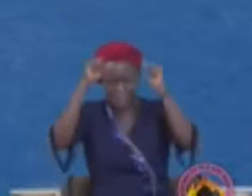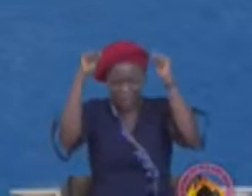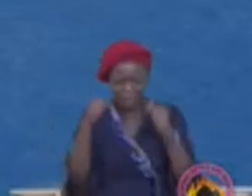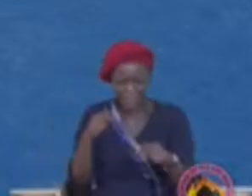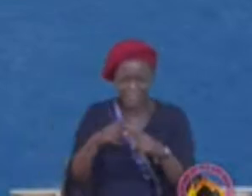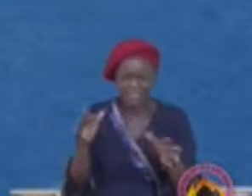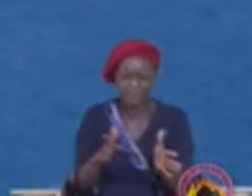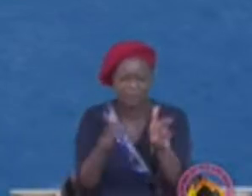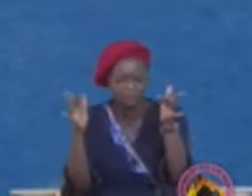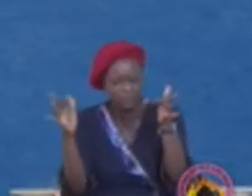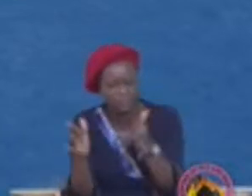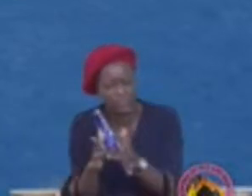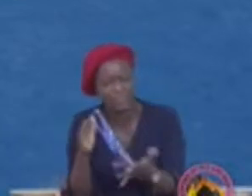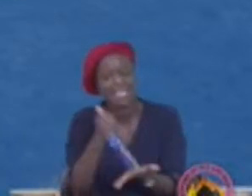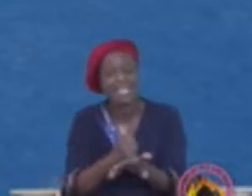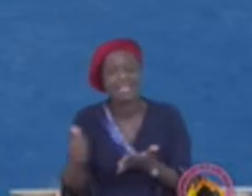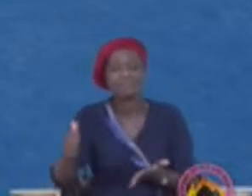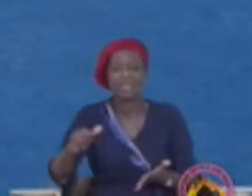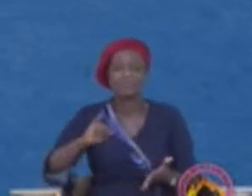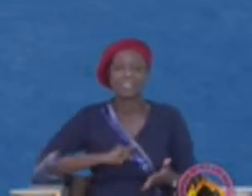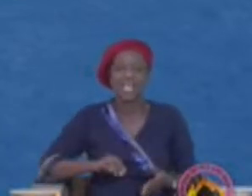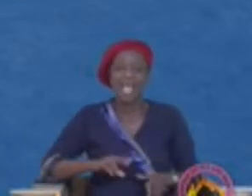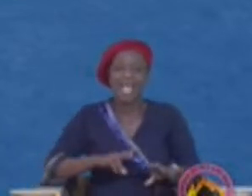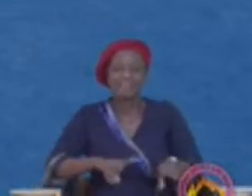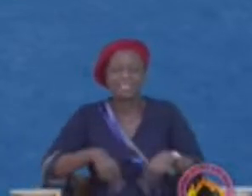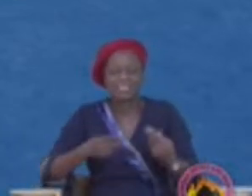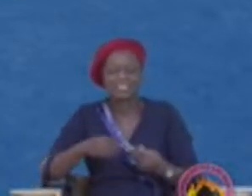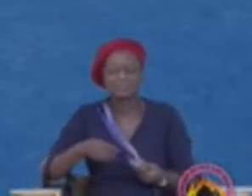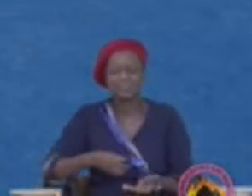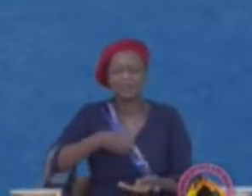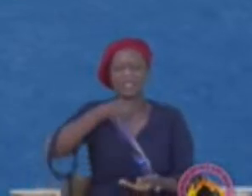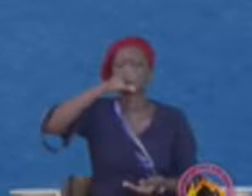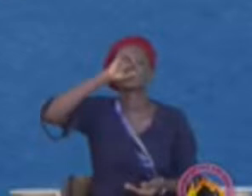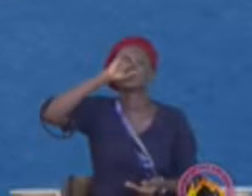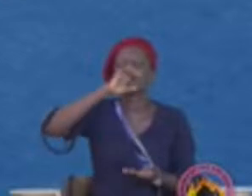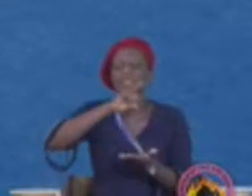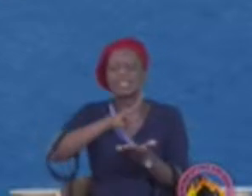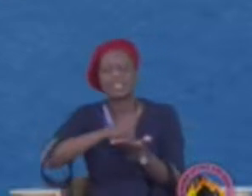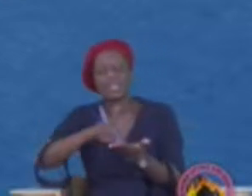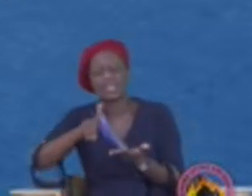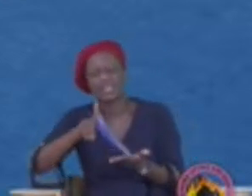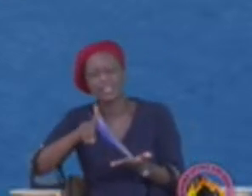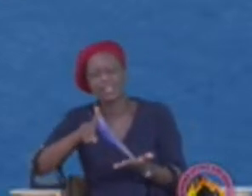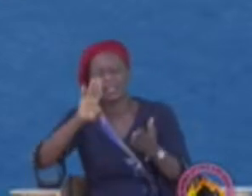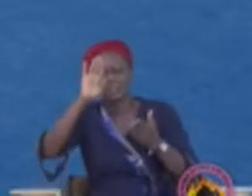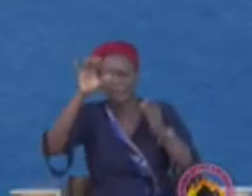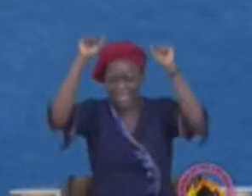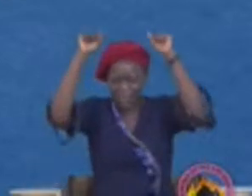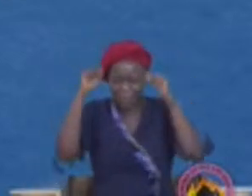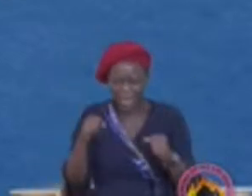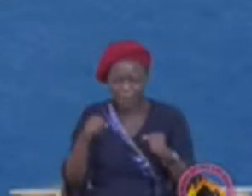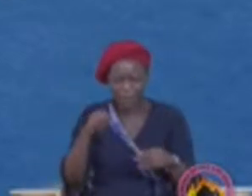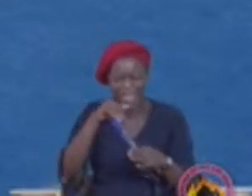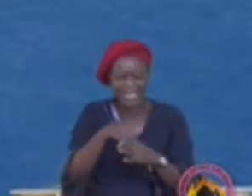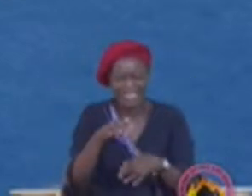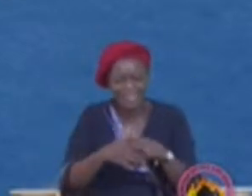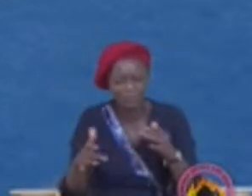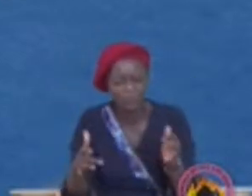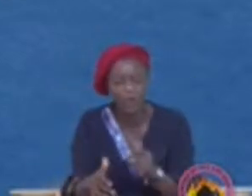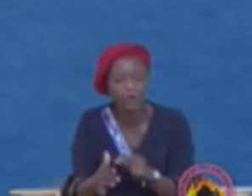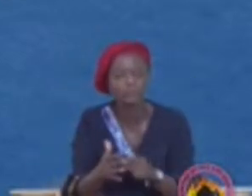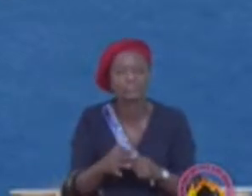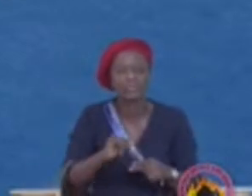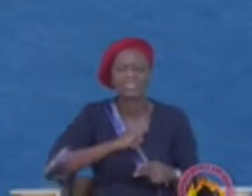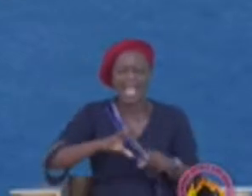name of Jesus. I receive divine tonic and vitamins by the power. In the blood of Jesus, I receive